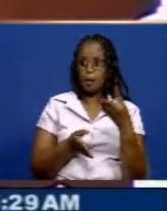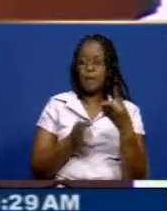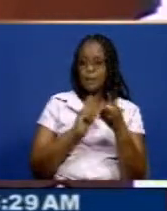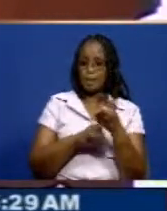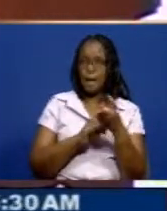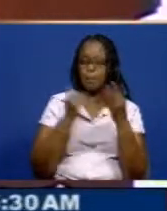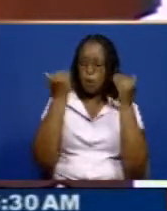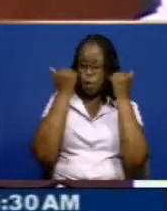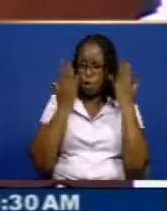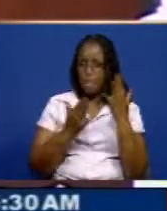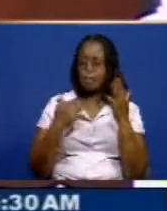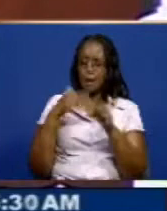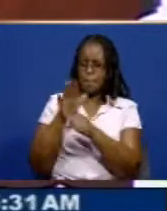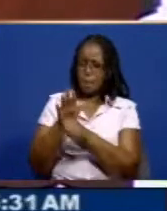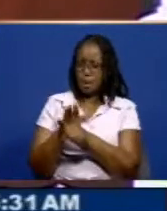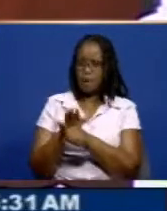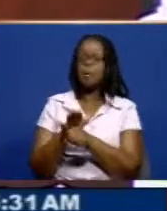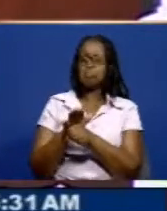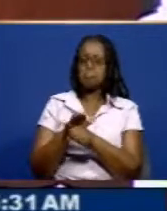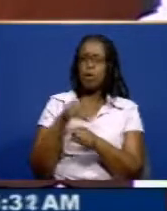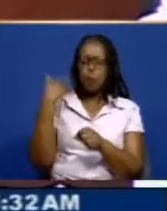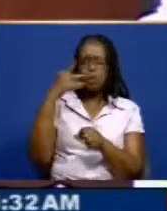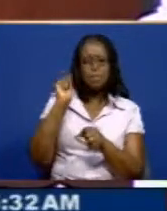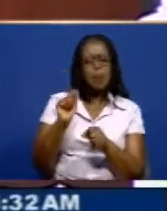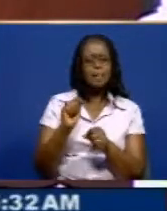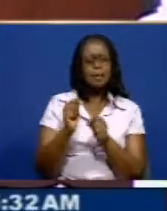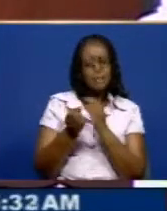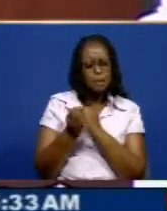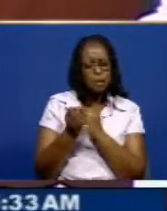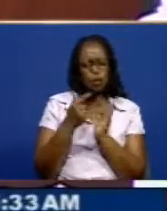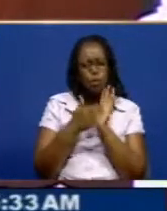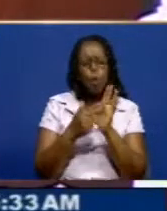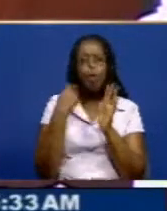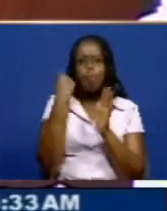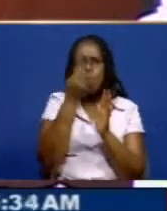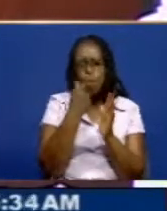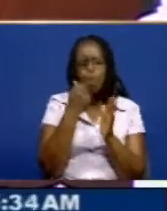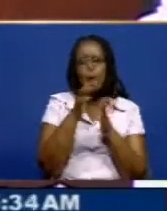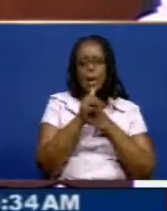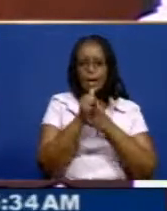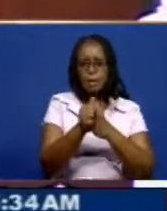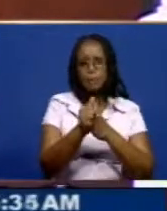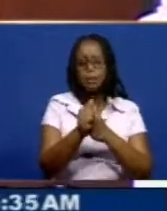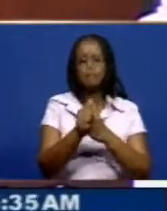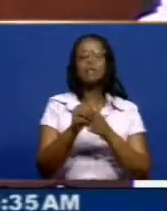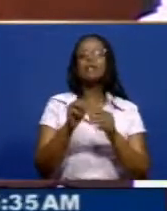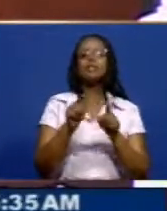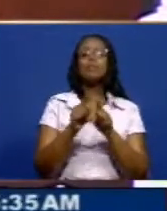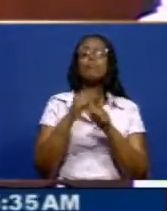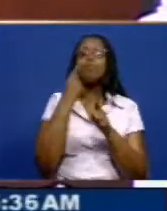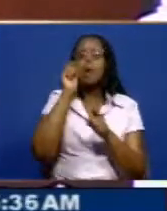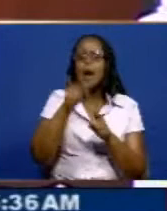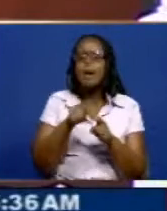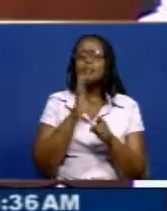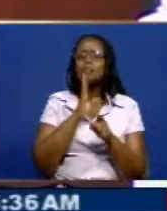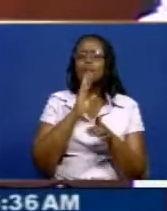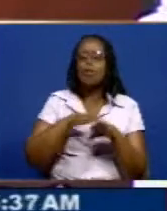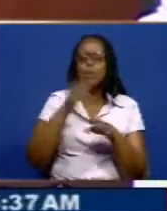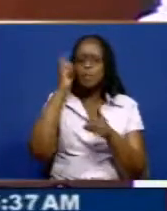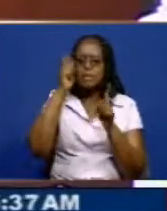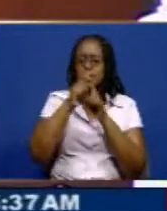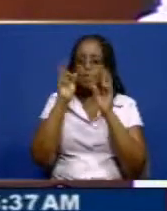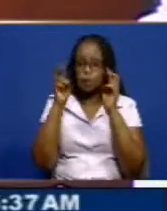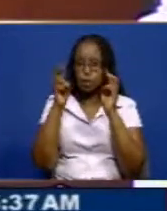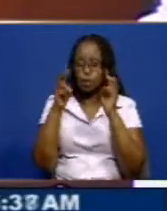are many on who leads the matter and how many and who can speak on a specific matter. You know, Mr. Chairman, can we have